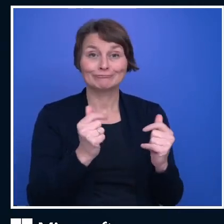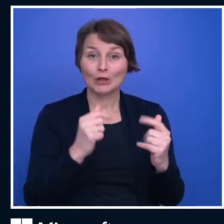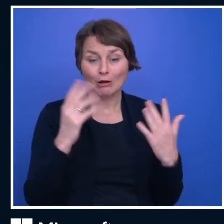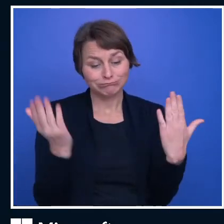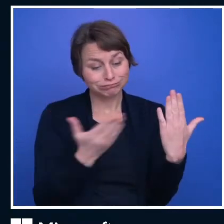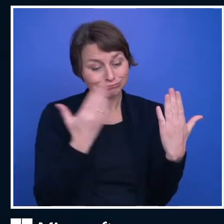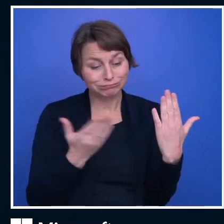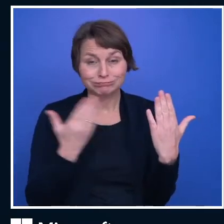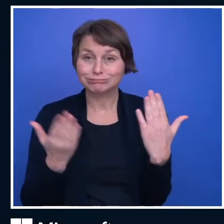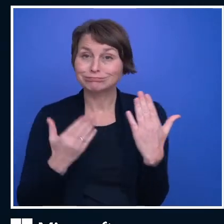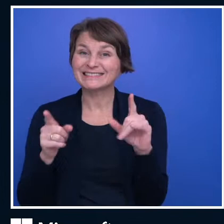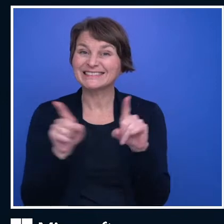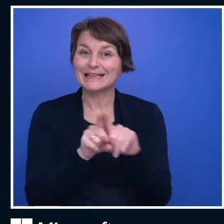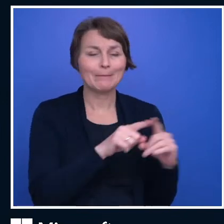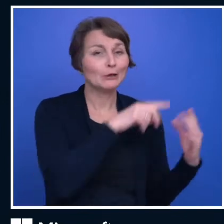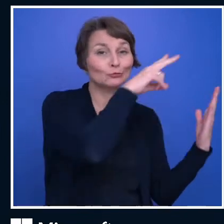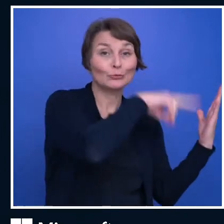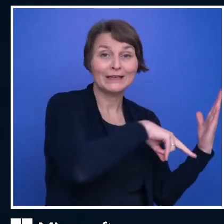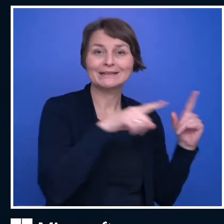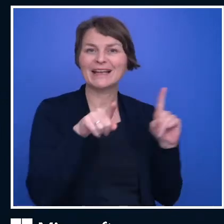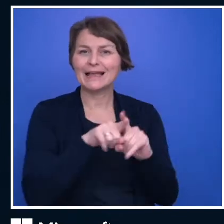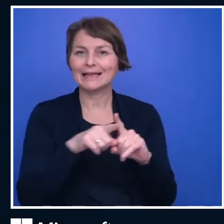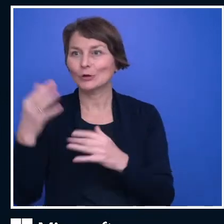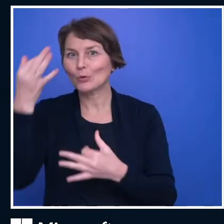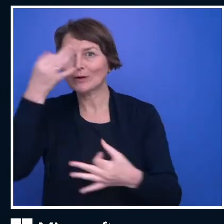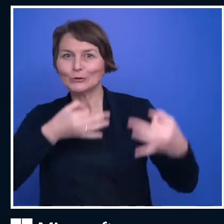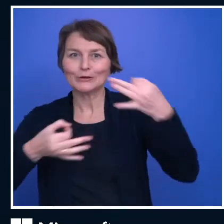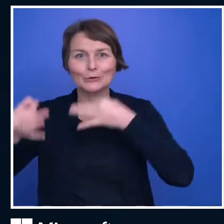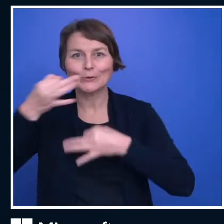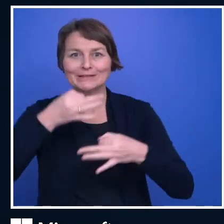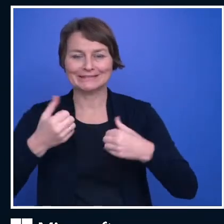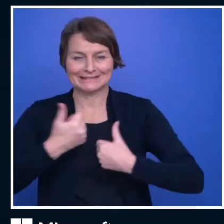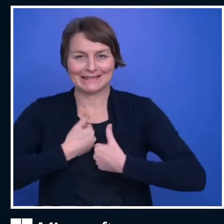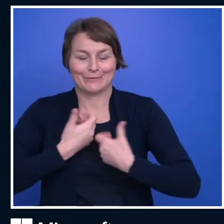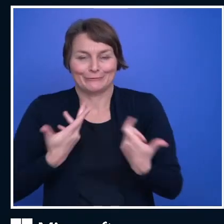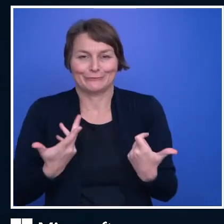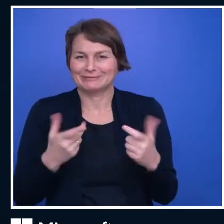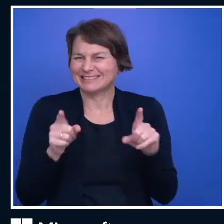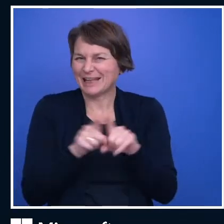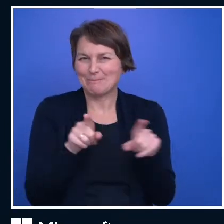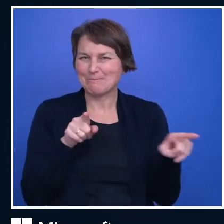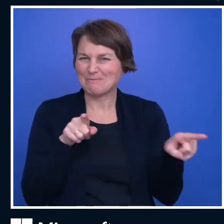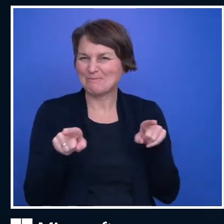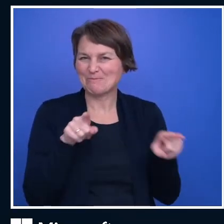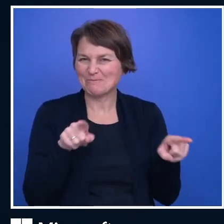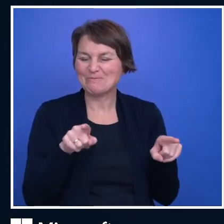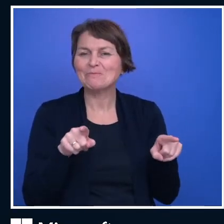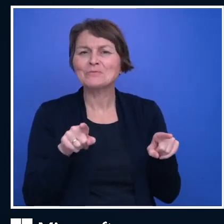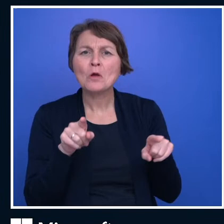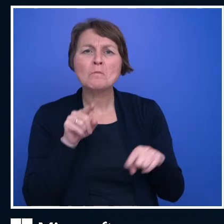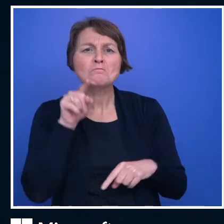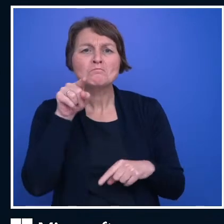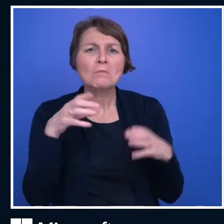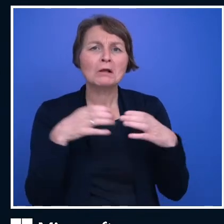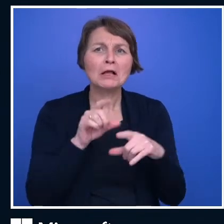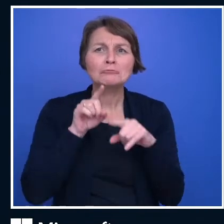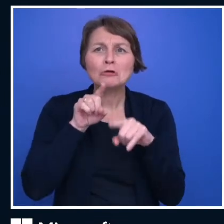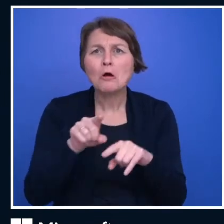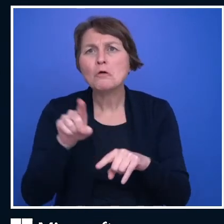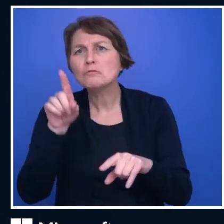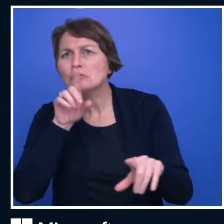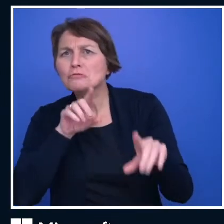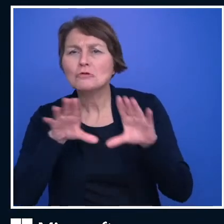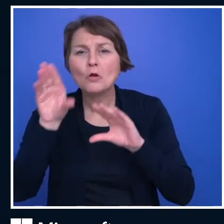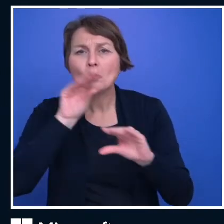it completely easier for you to understand what you were going through the notes, what happened in the class, and whatever you needed to learn for